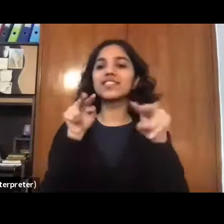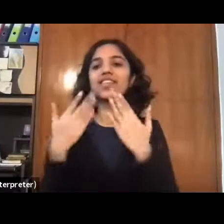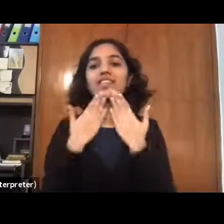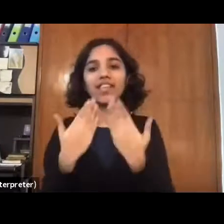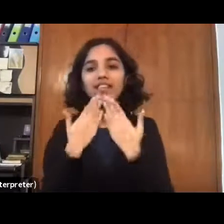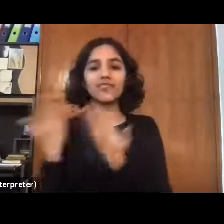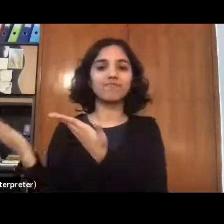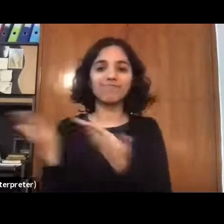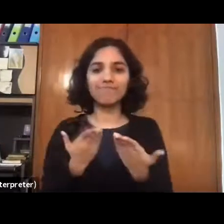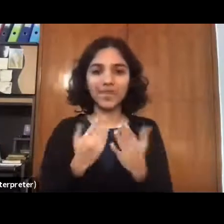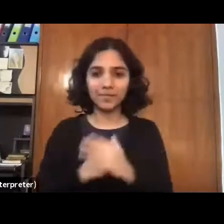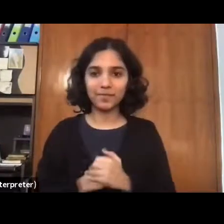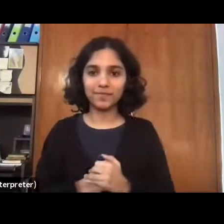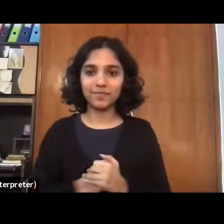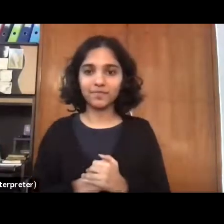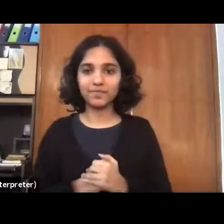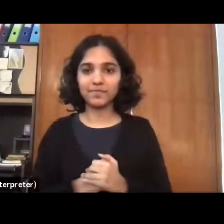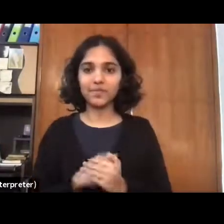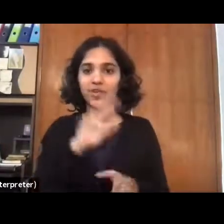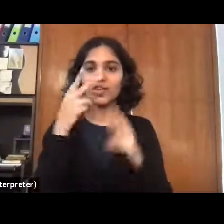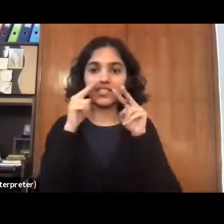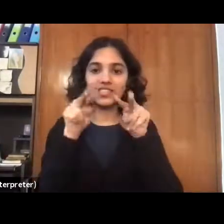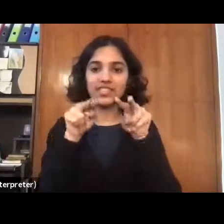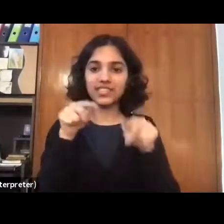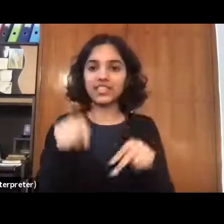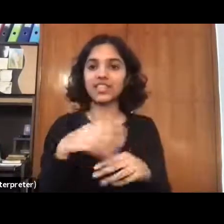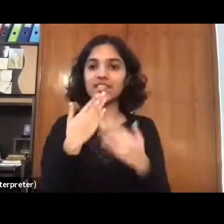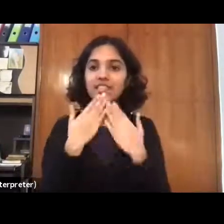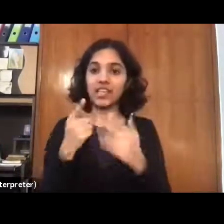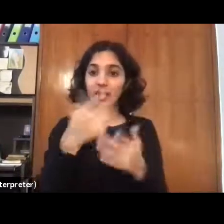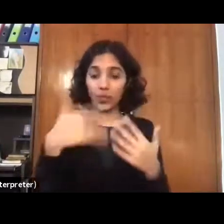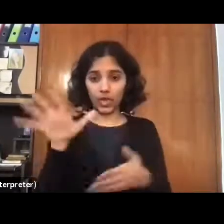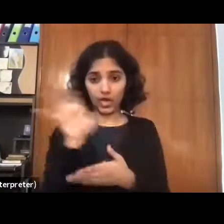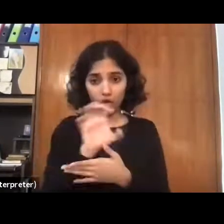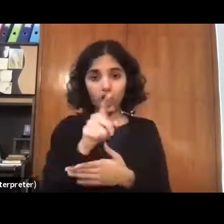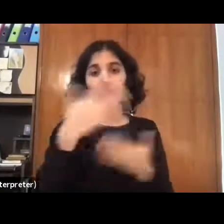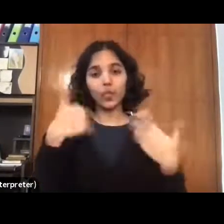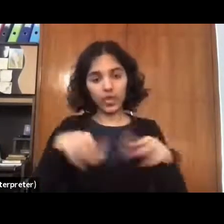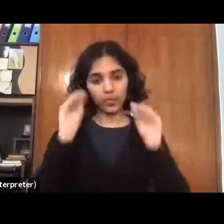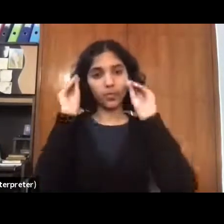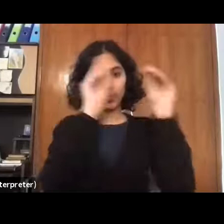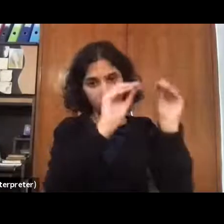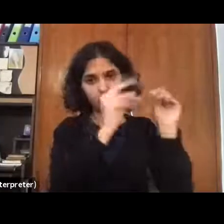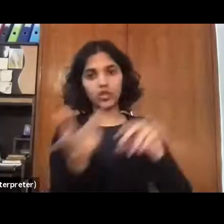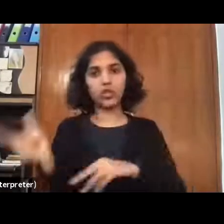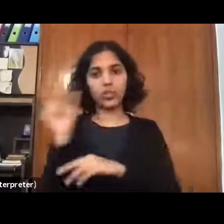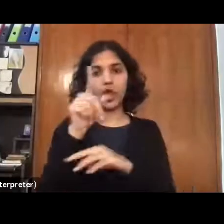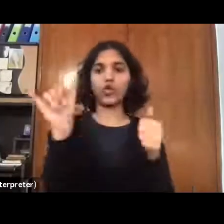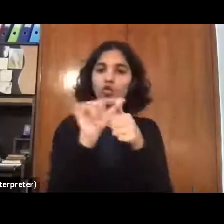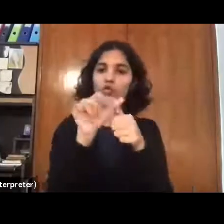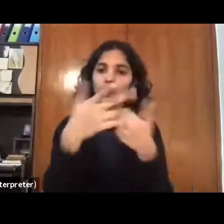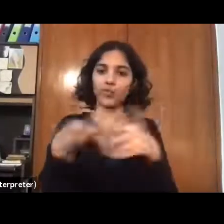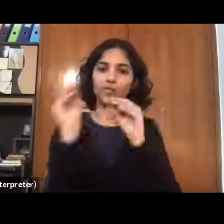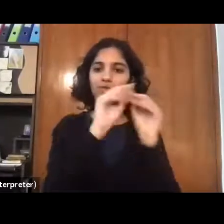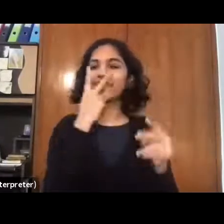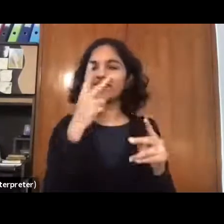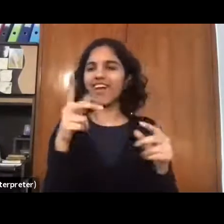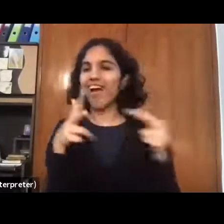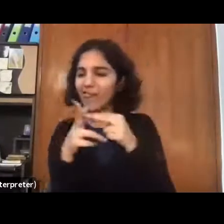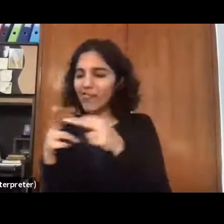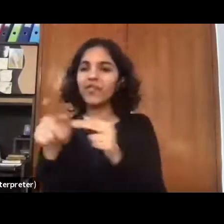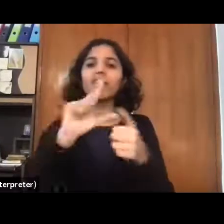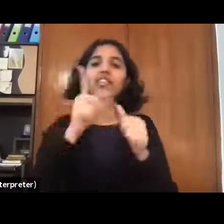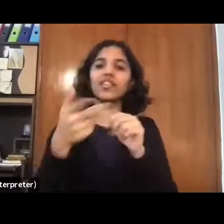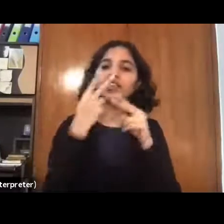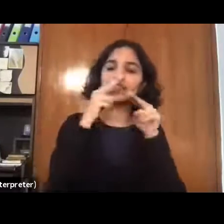social media channel for constantly staying. This will be recorded and also put up on our YouTube channel for people to come